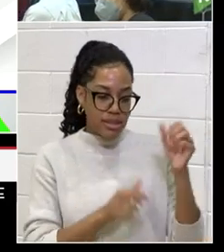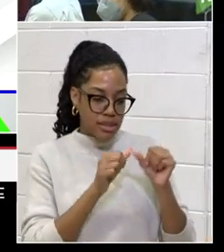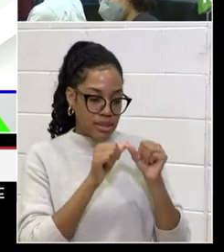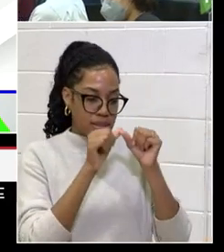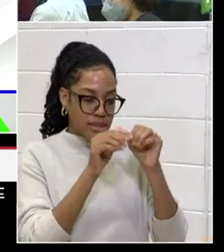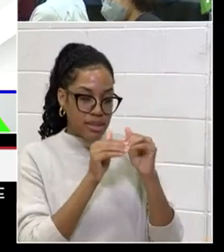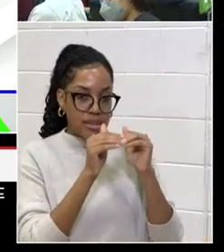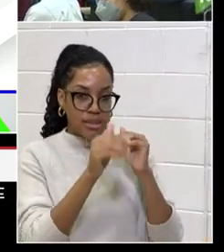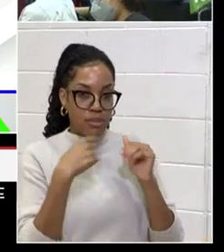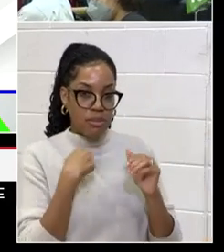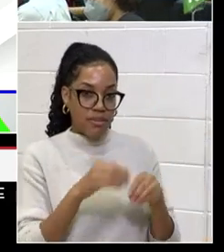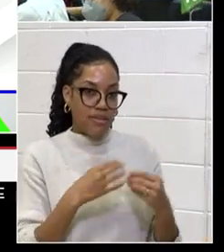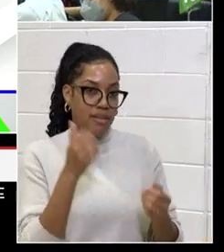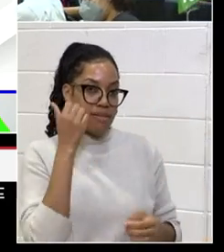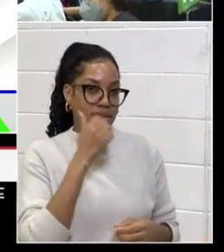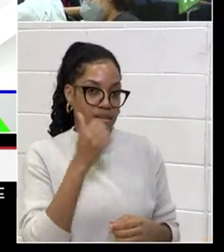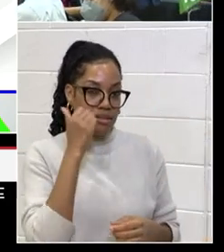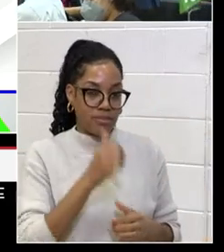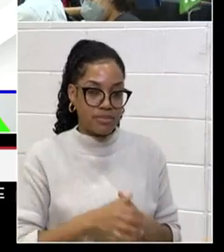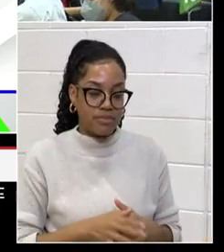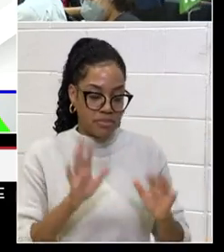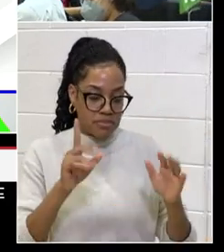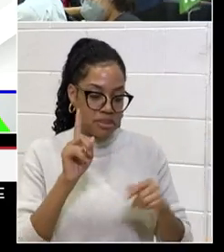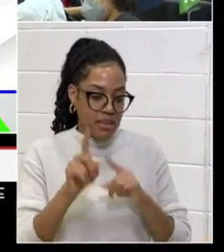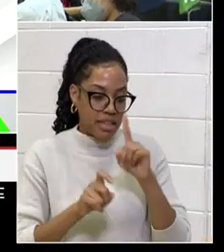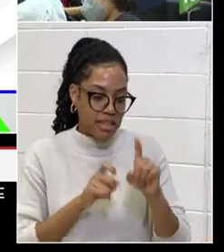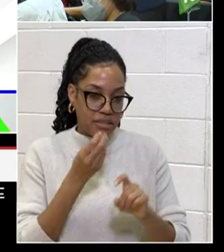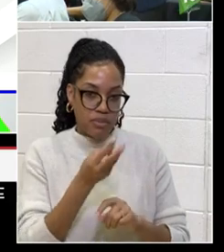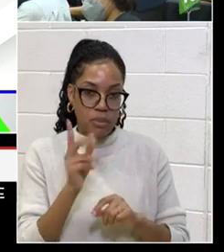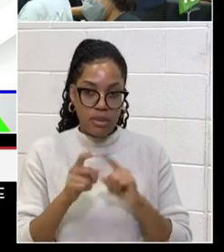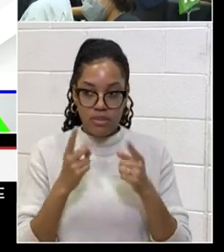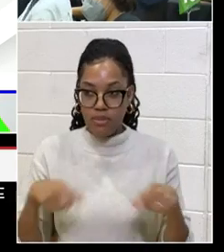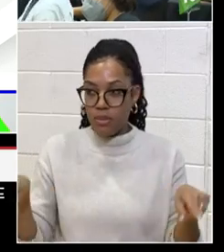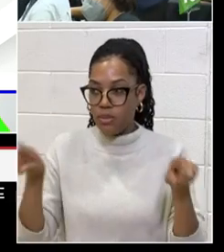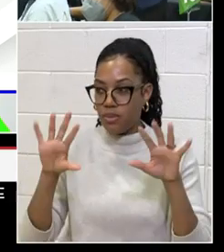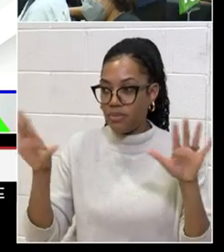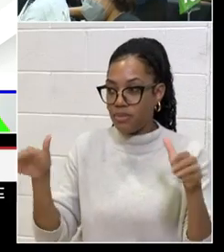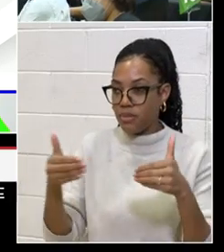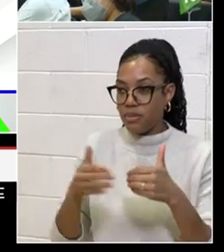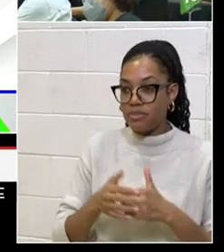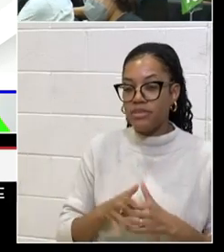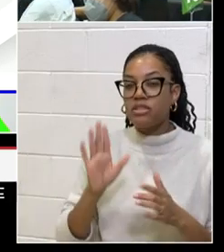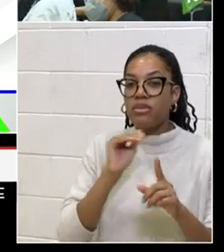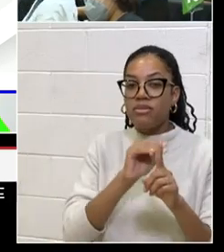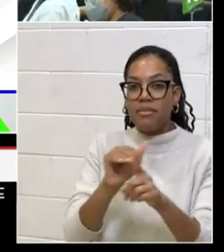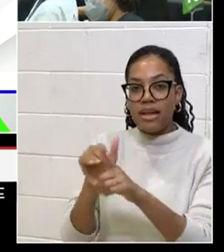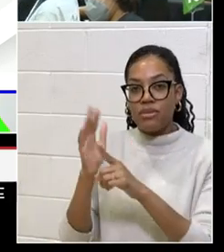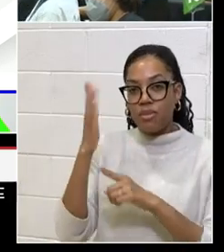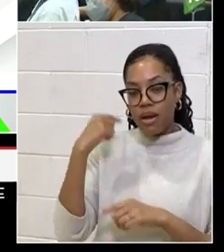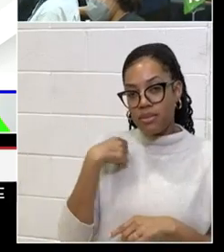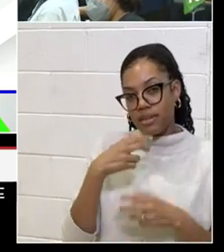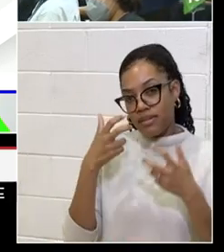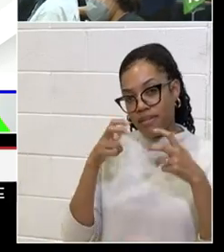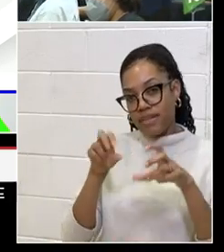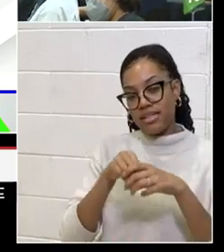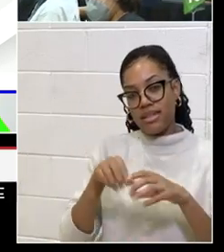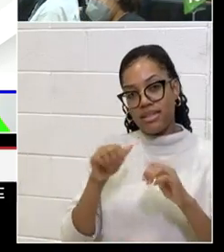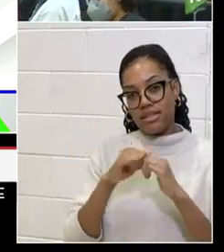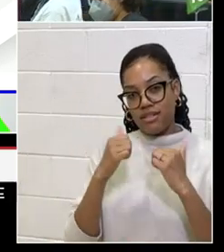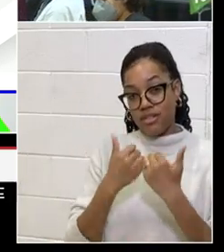to each and every one of you. So I want to ask a couple questions of the group, just so I can remind you why you need to invest in this